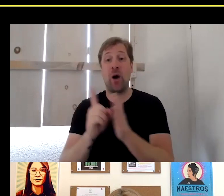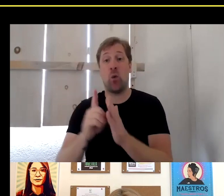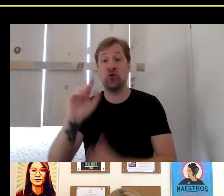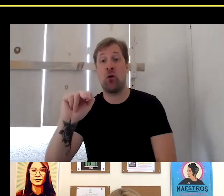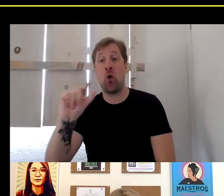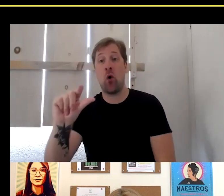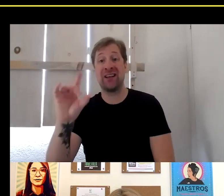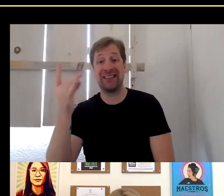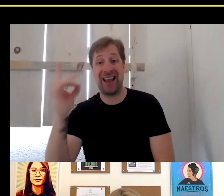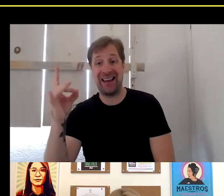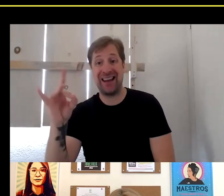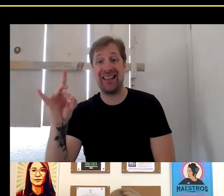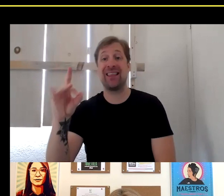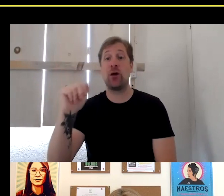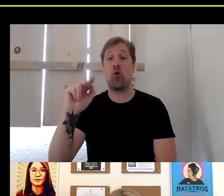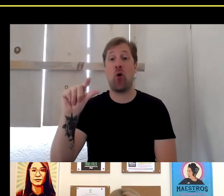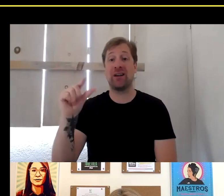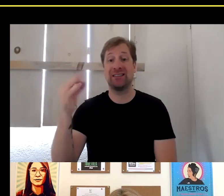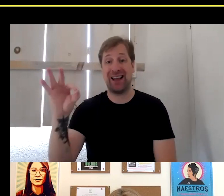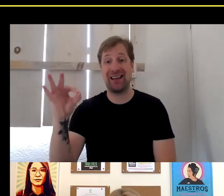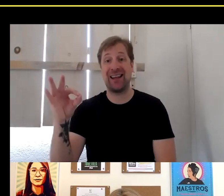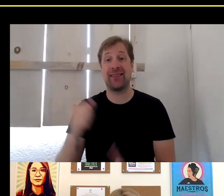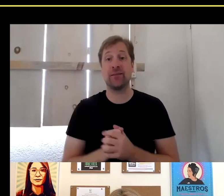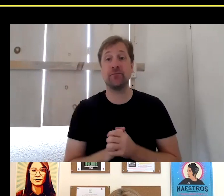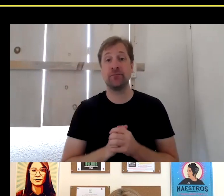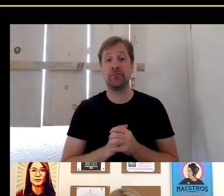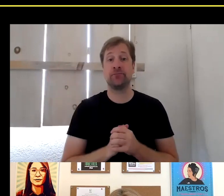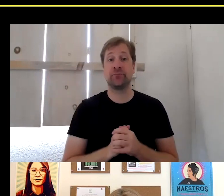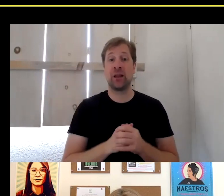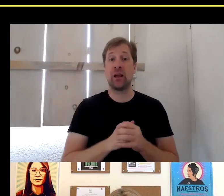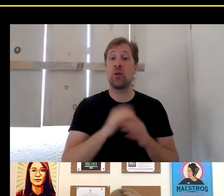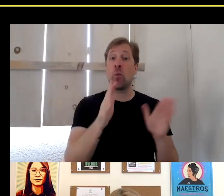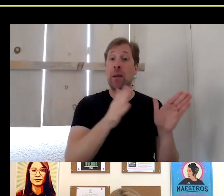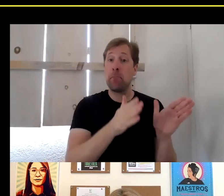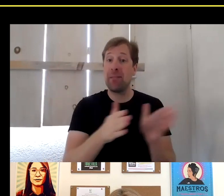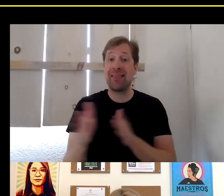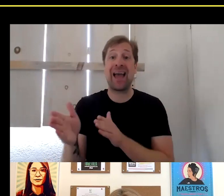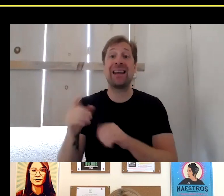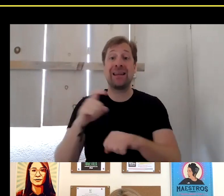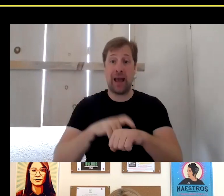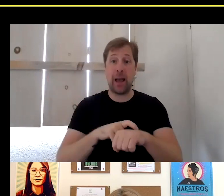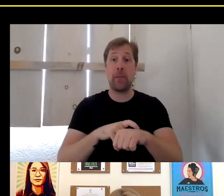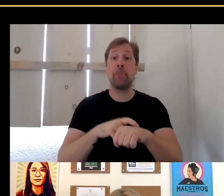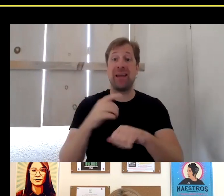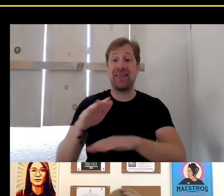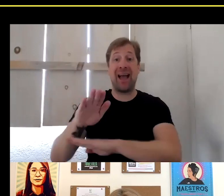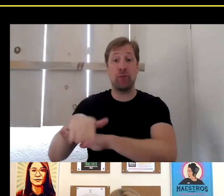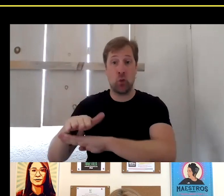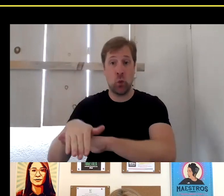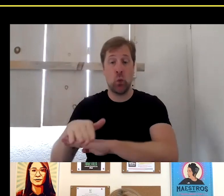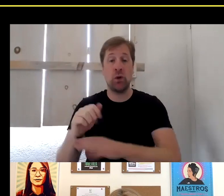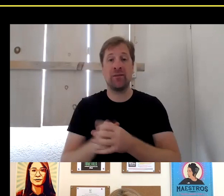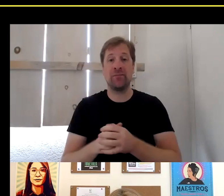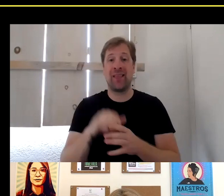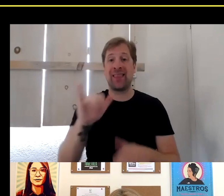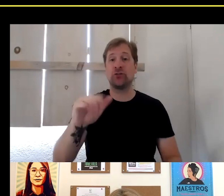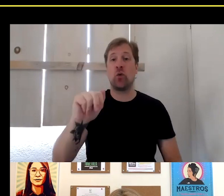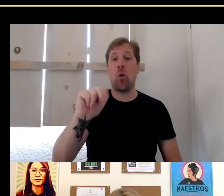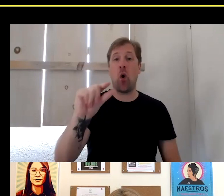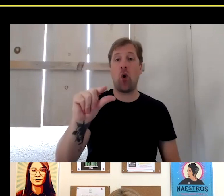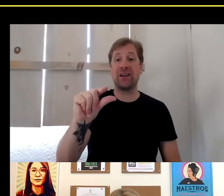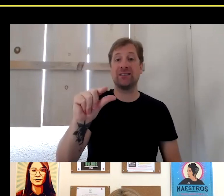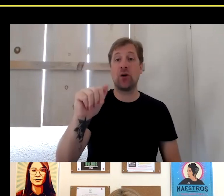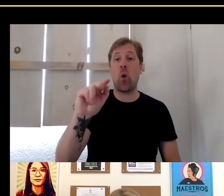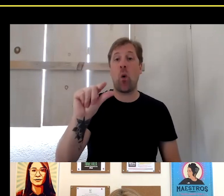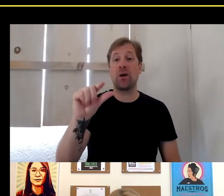18th and 19th. There will also be planning and preparation time during the afternoon of August 17th and